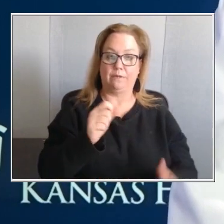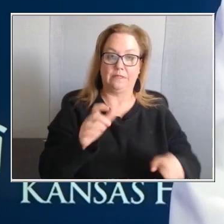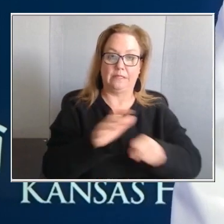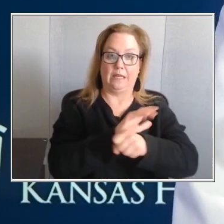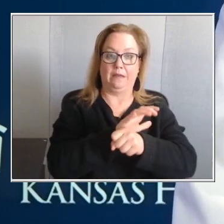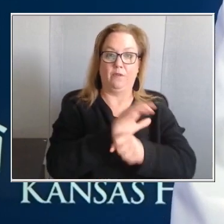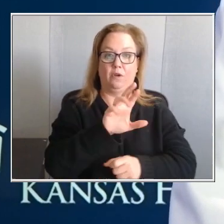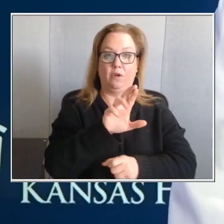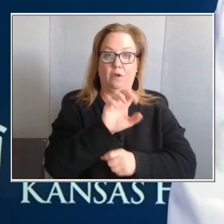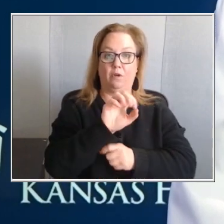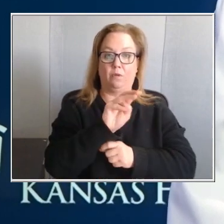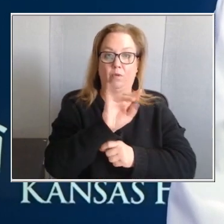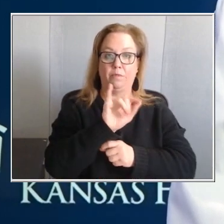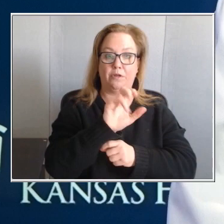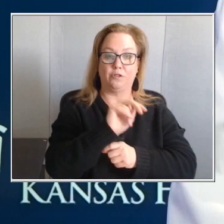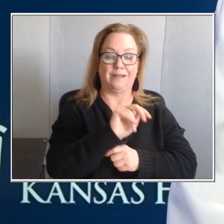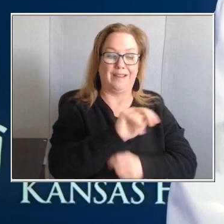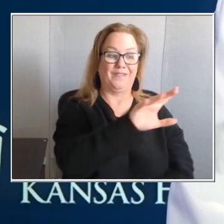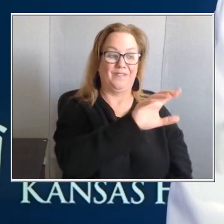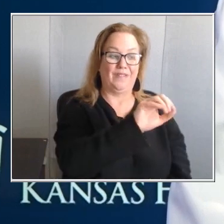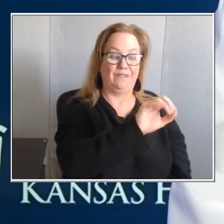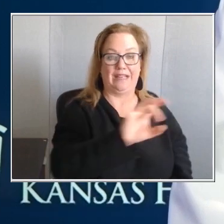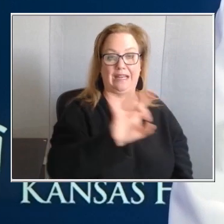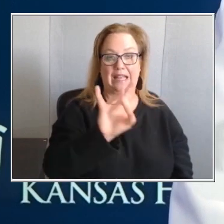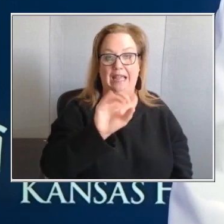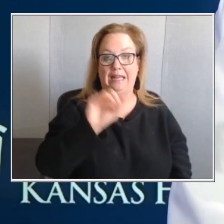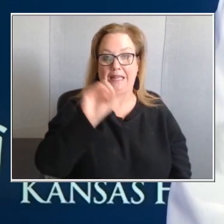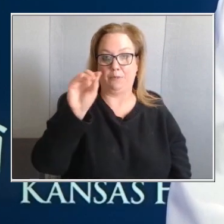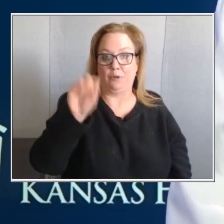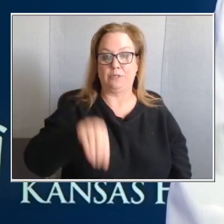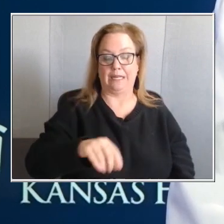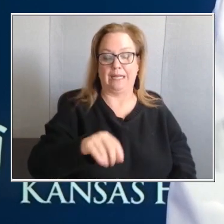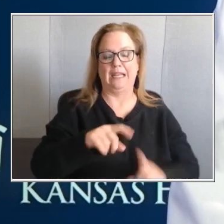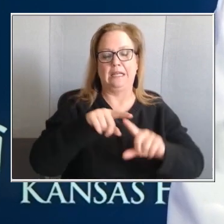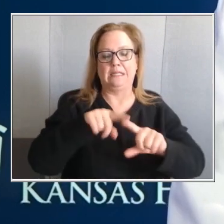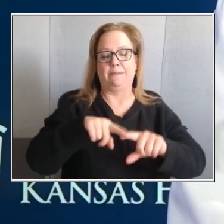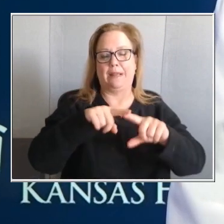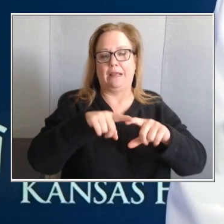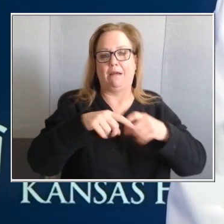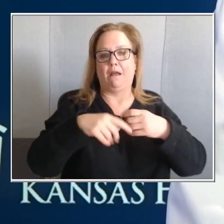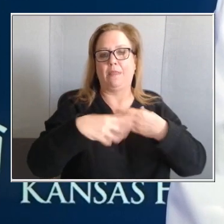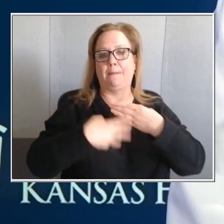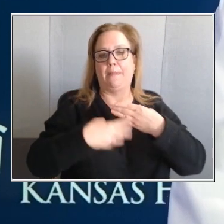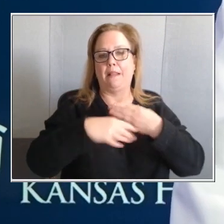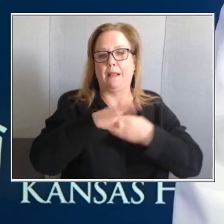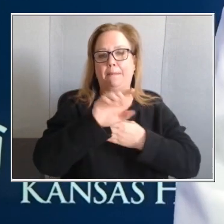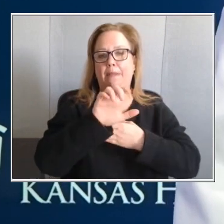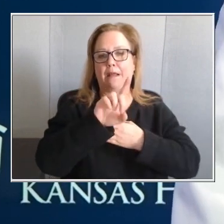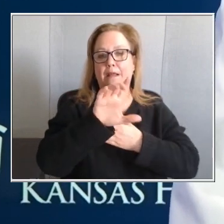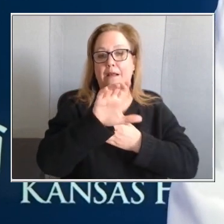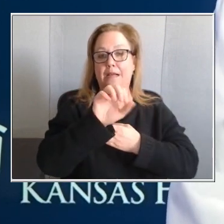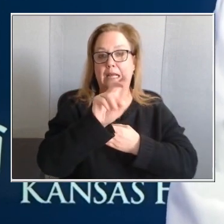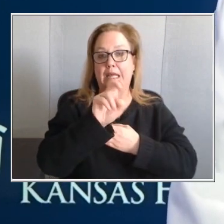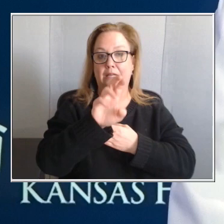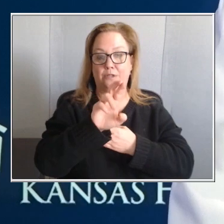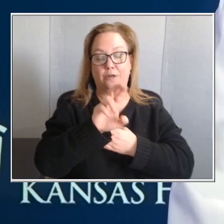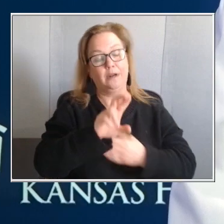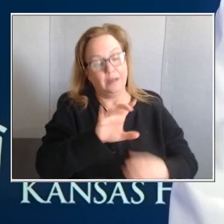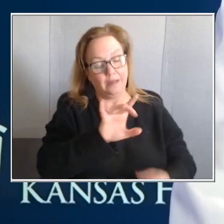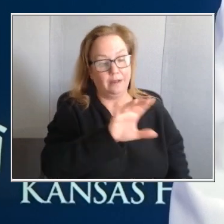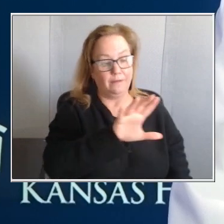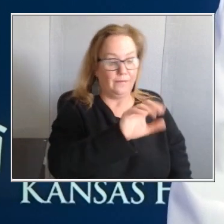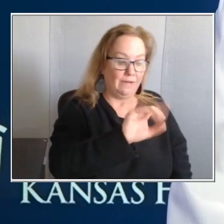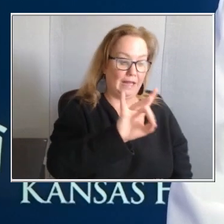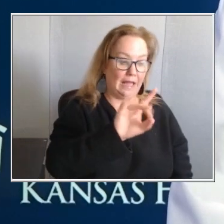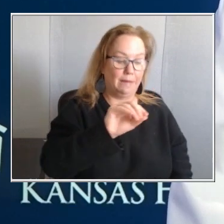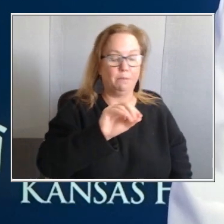patients 50 to 80%, depending on the specific type of blood cancer. However, that's not good enough. We need to do